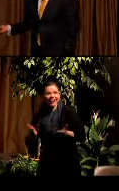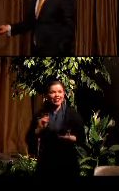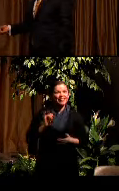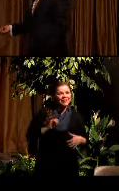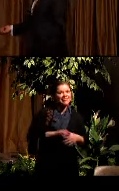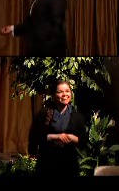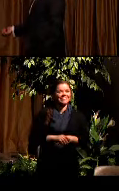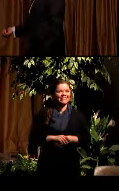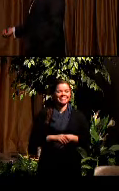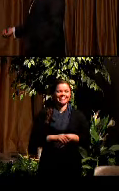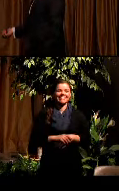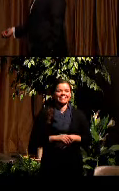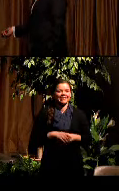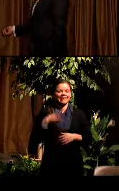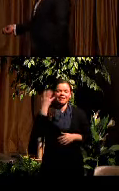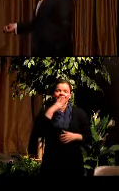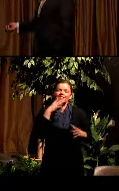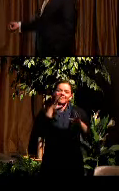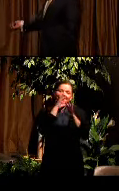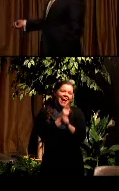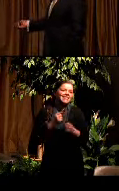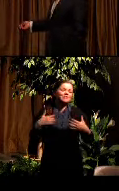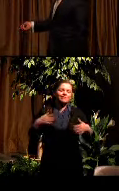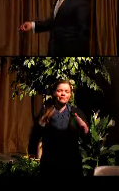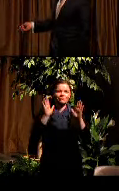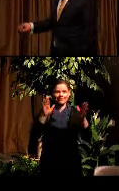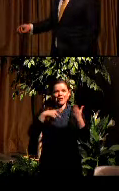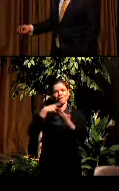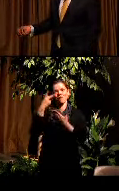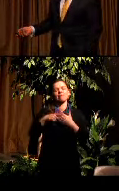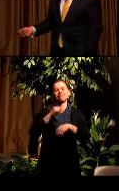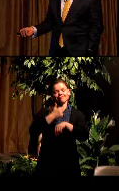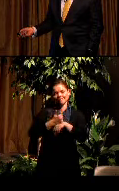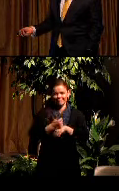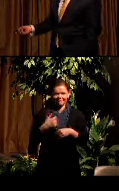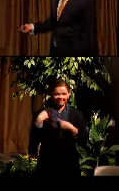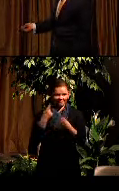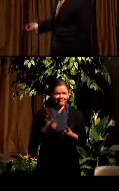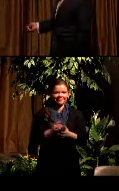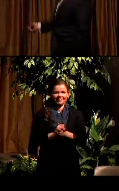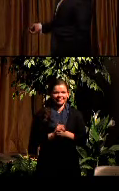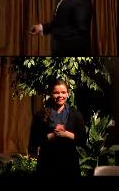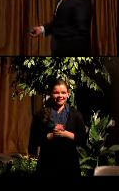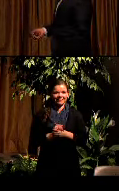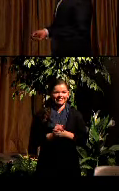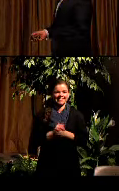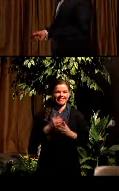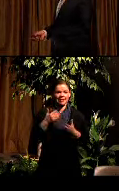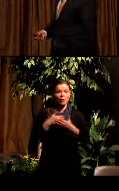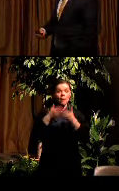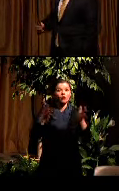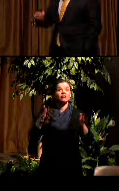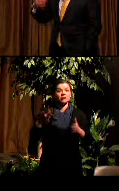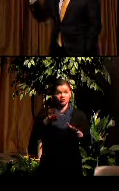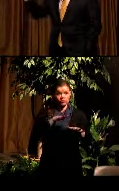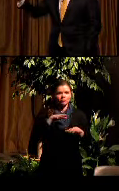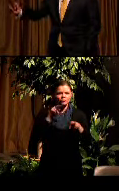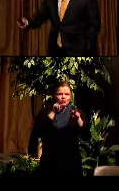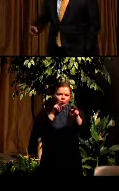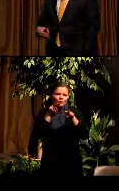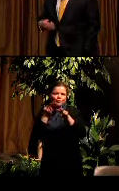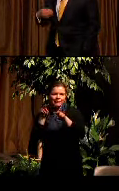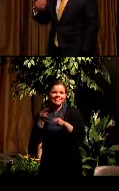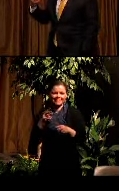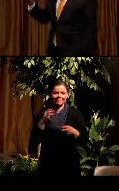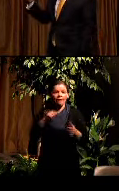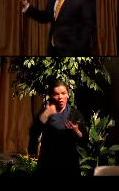through migratory birds. Neighborhood Nestwatch is another program. Urban ecology is something that we just now are